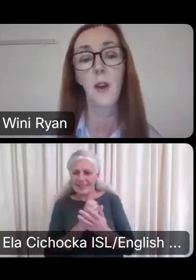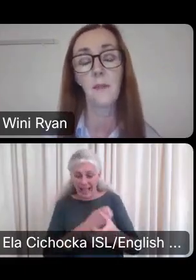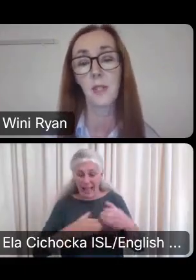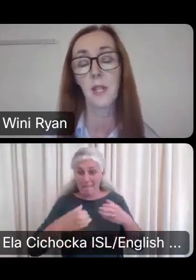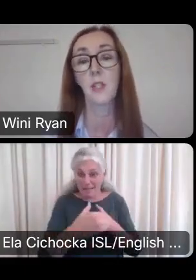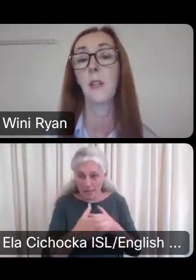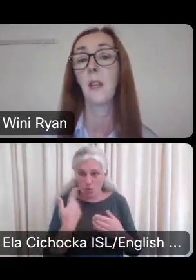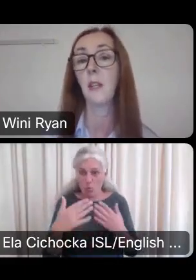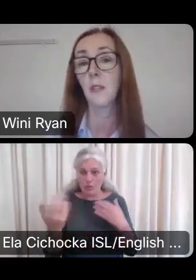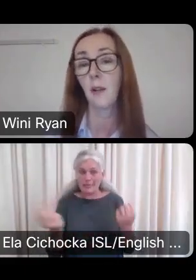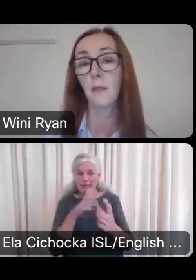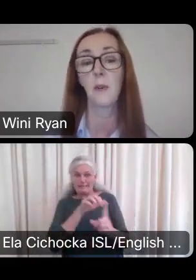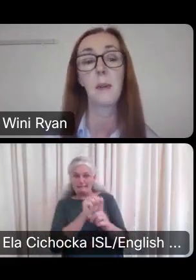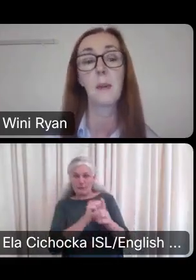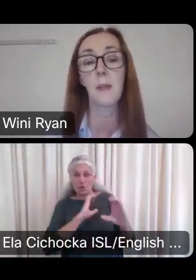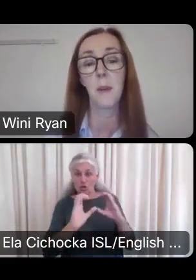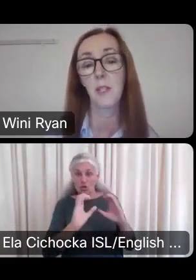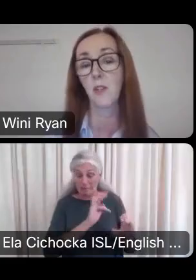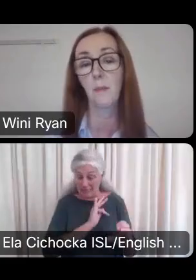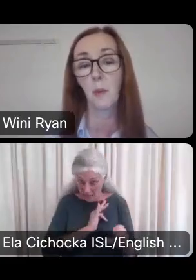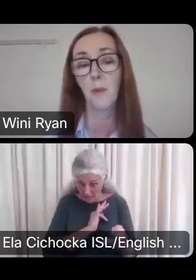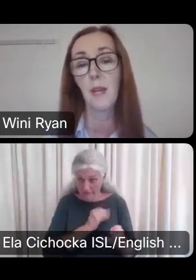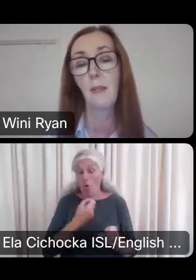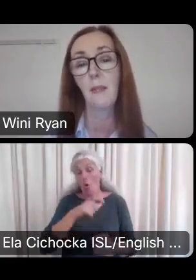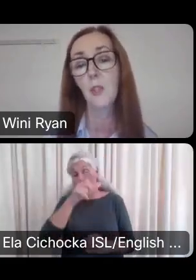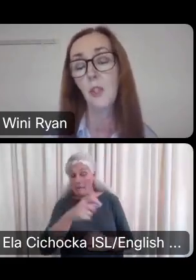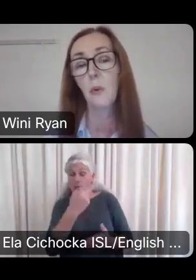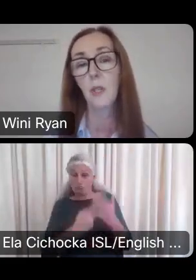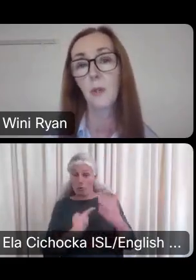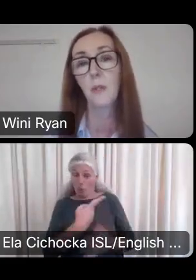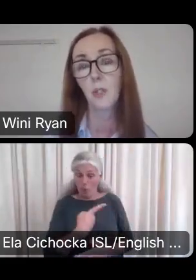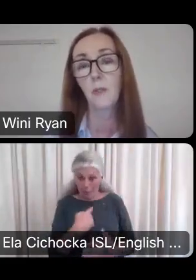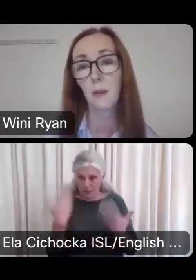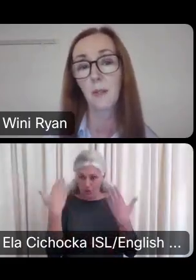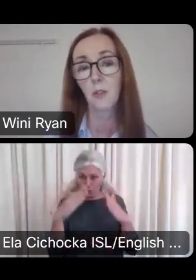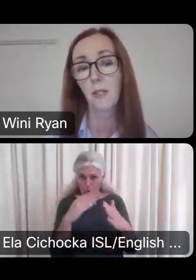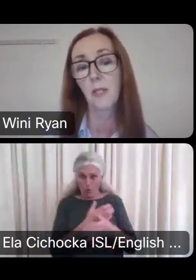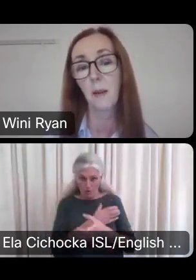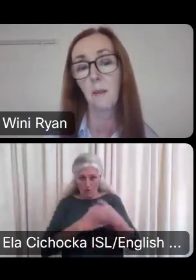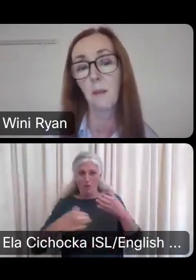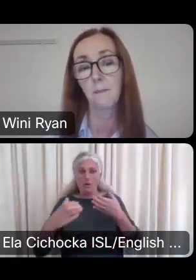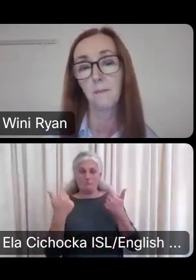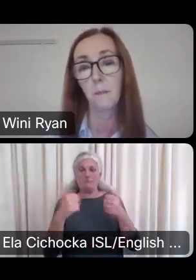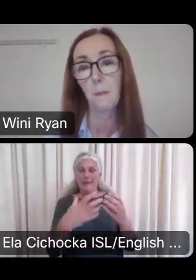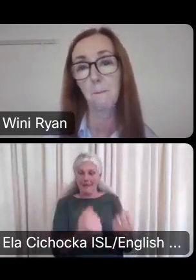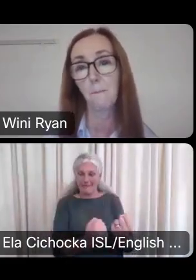in the conversation, in yourself or maybe in the patient or both, that would show you that you're demonstrating